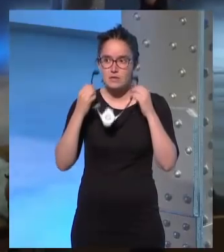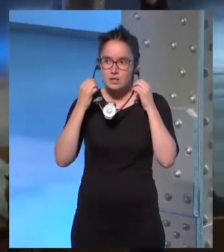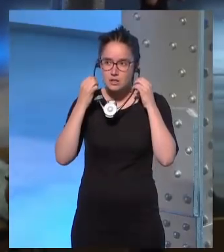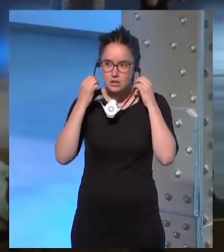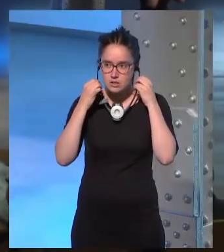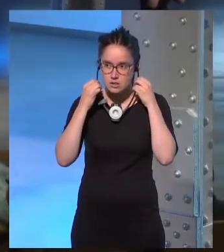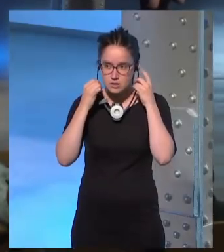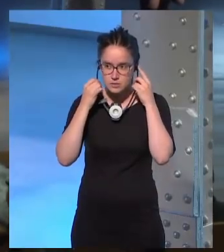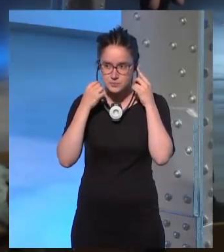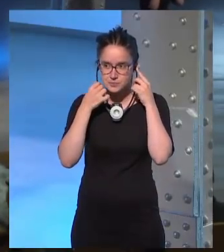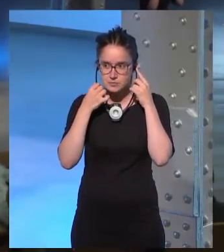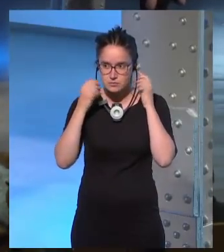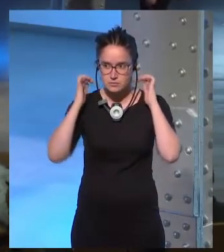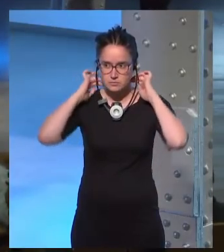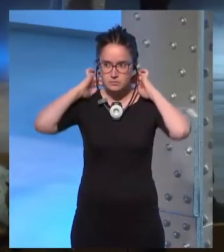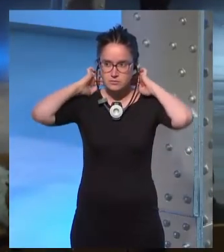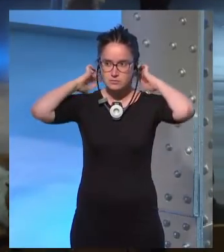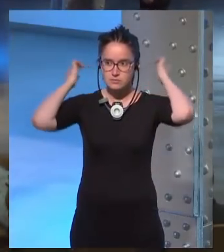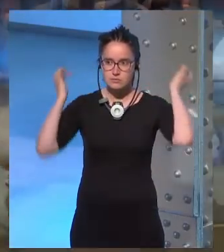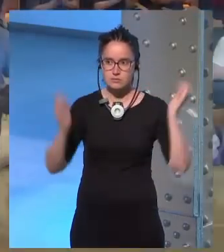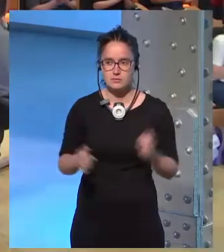Hurley.